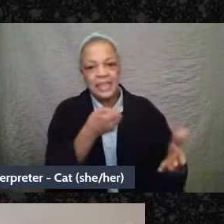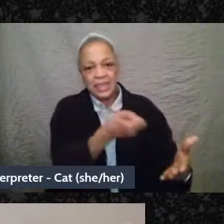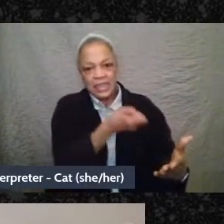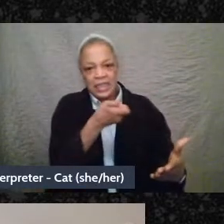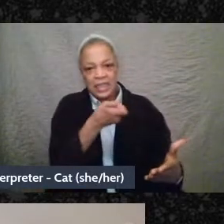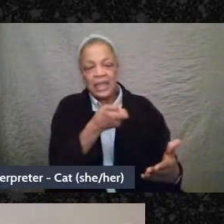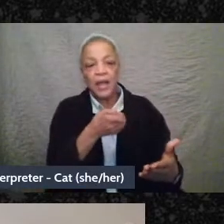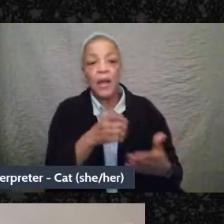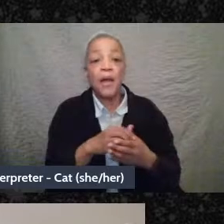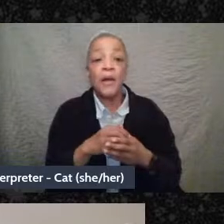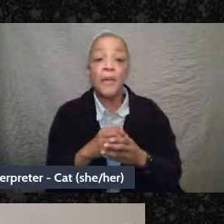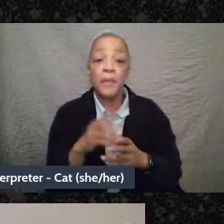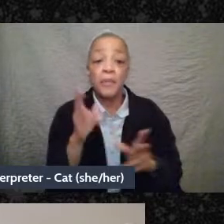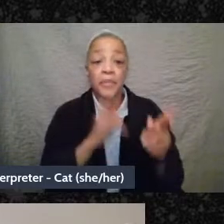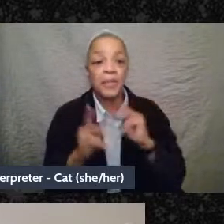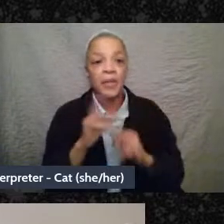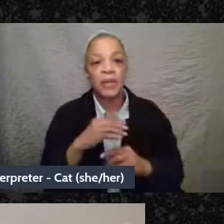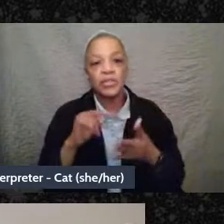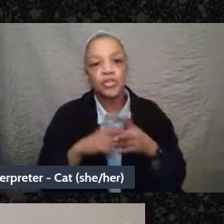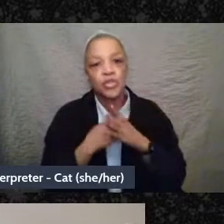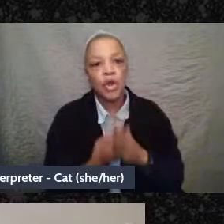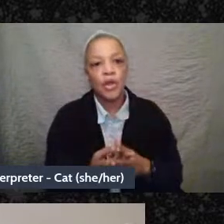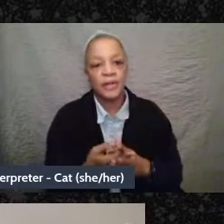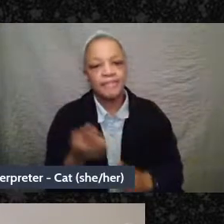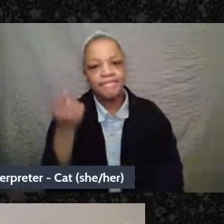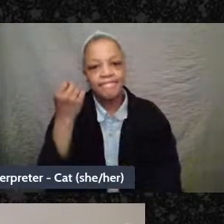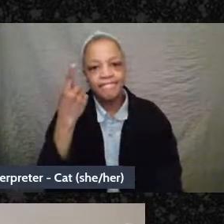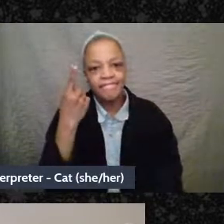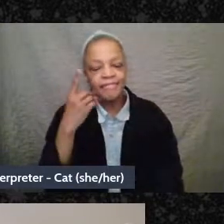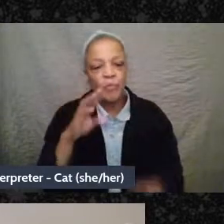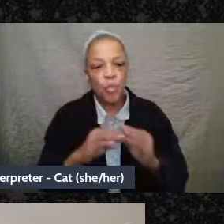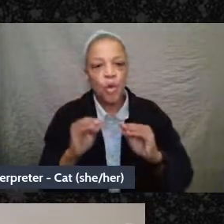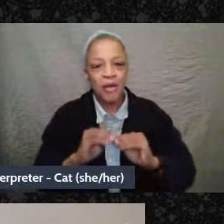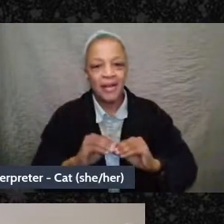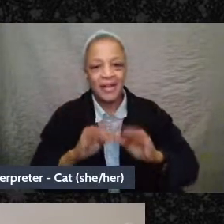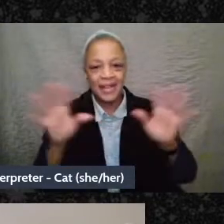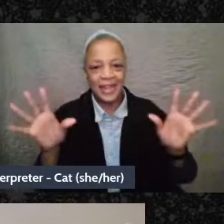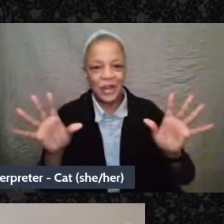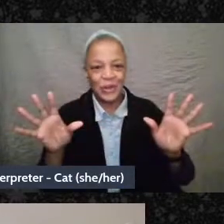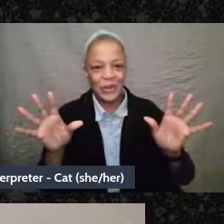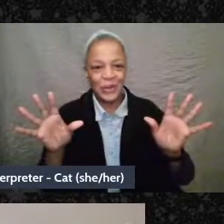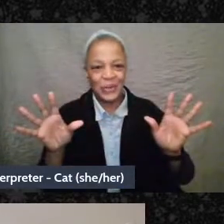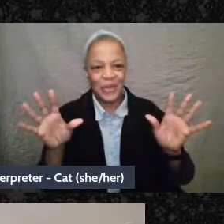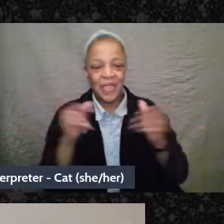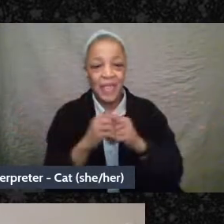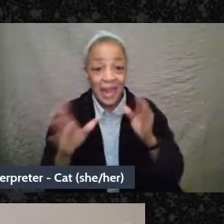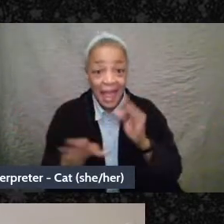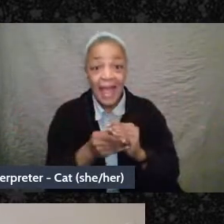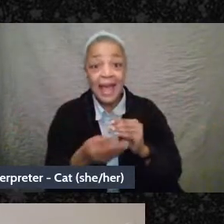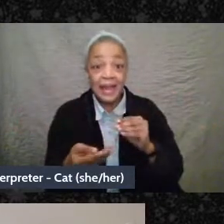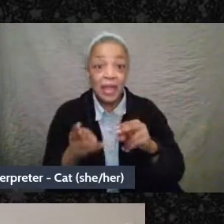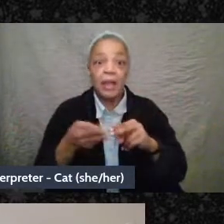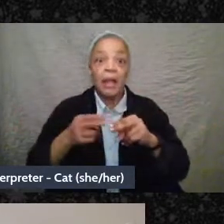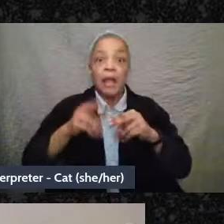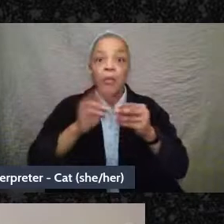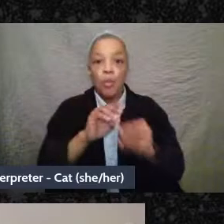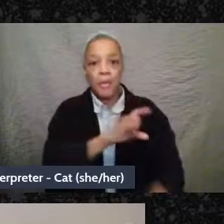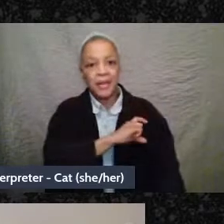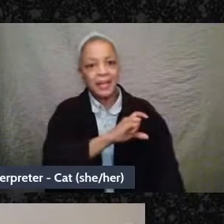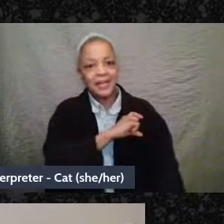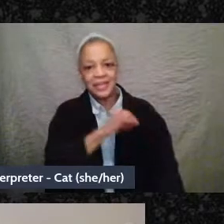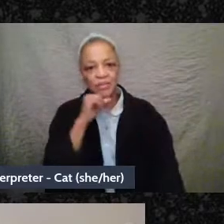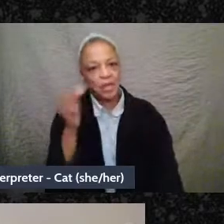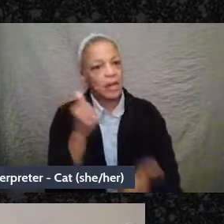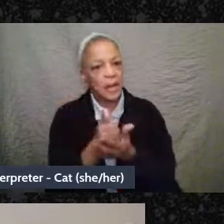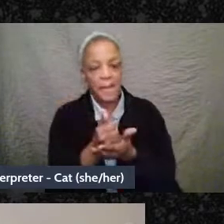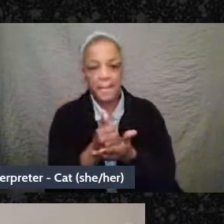incarceration. And people are starting to get more and more clear that the things that we were demanding, even 2 or